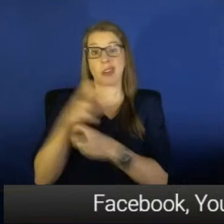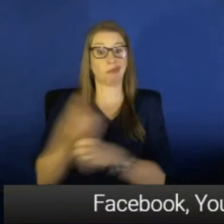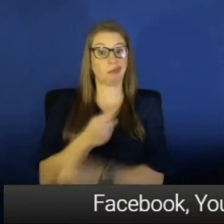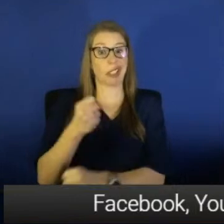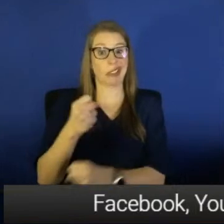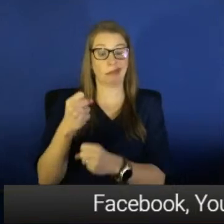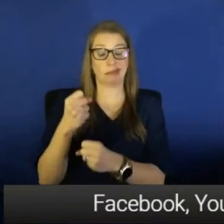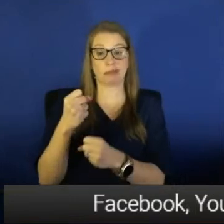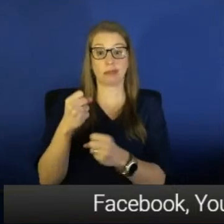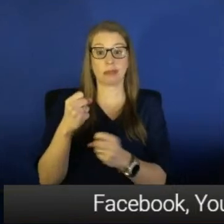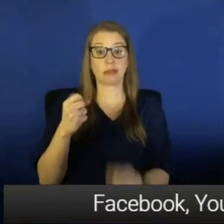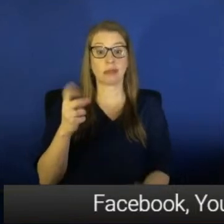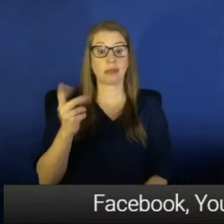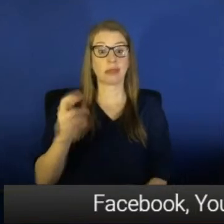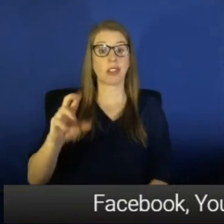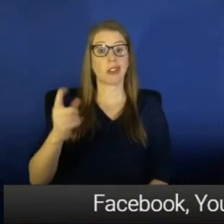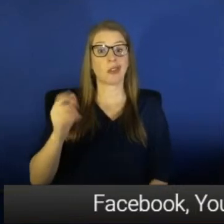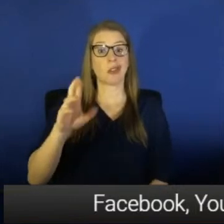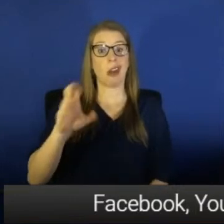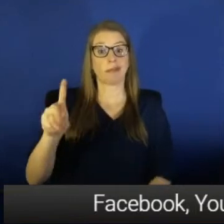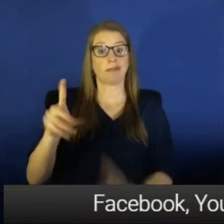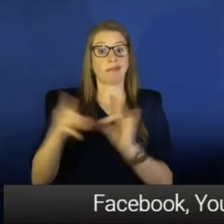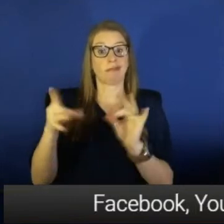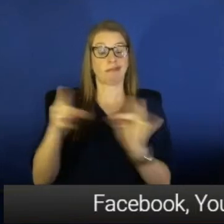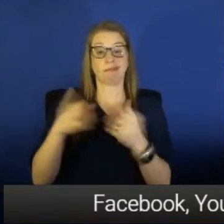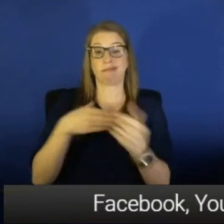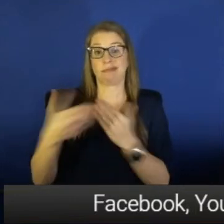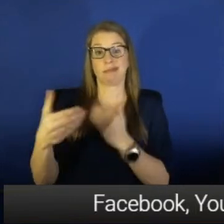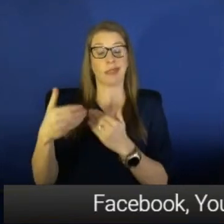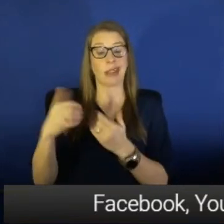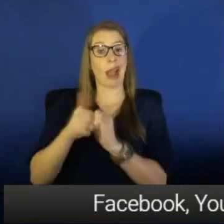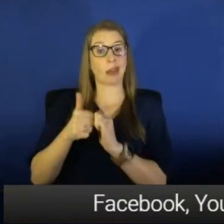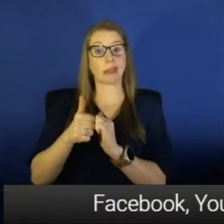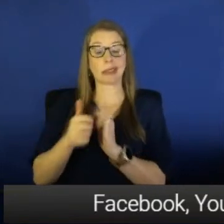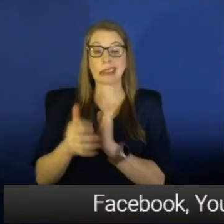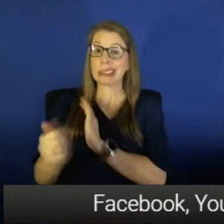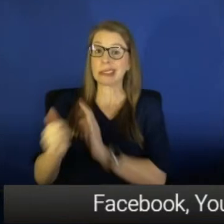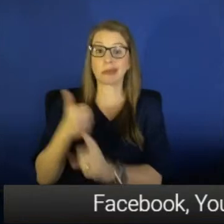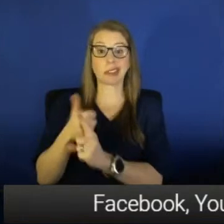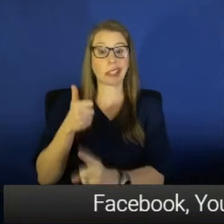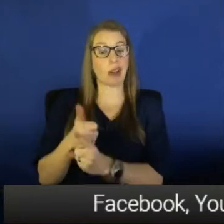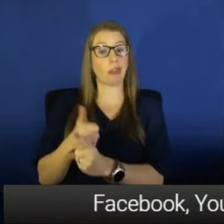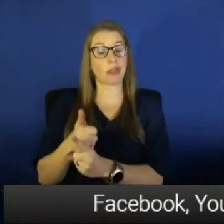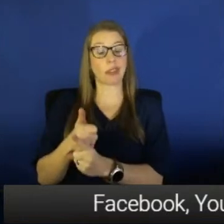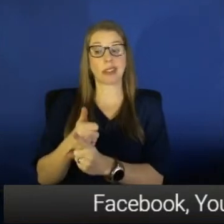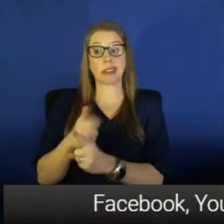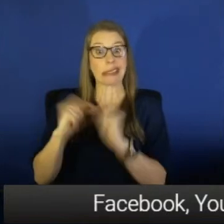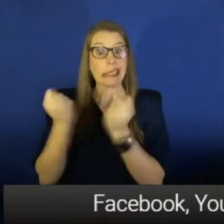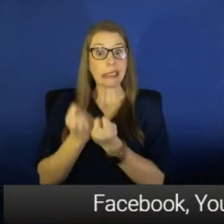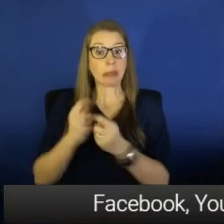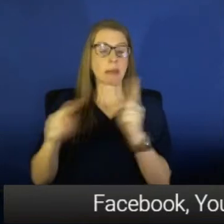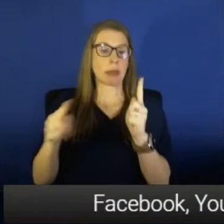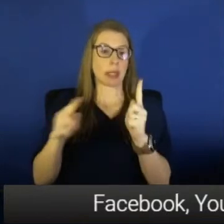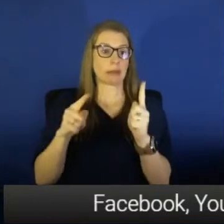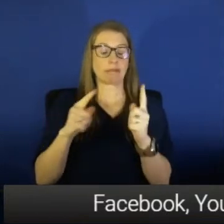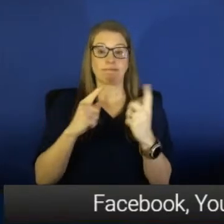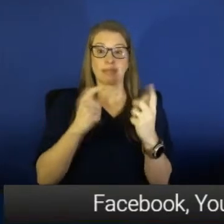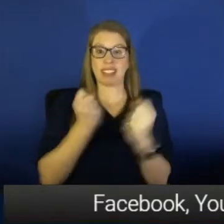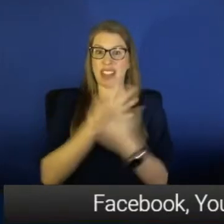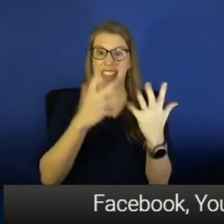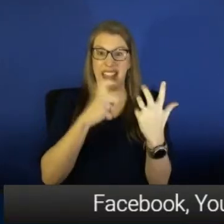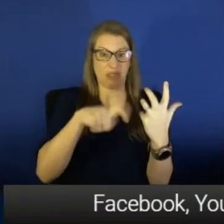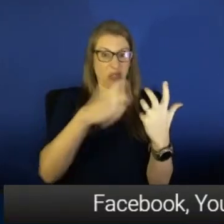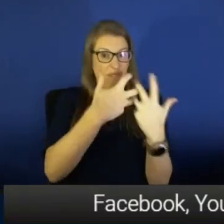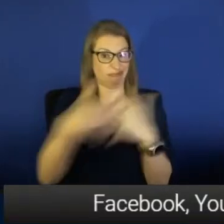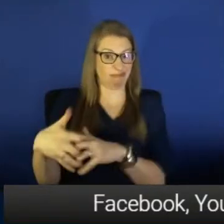Girod just mentioned, it's no matter how good you are, there's a lot of things that have to go right, but that was a pretty special experience.